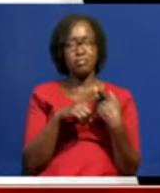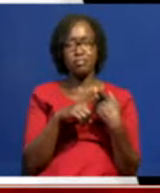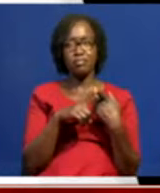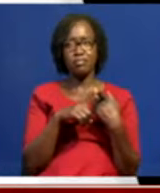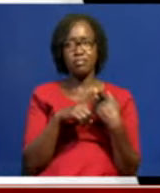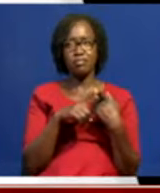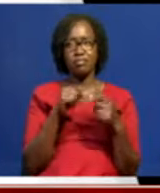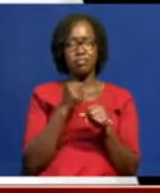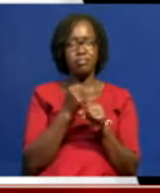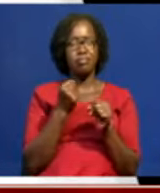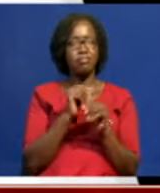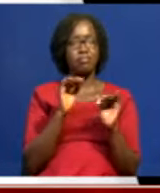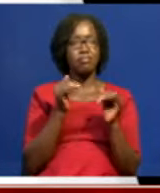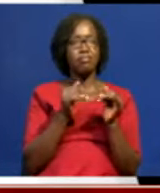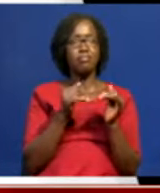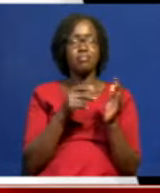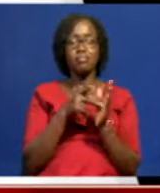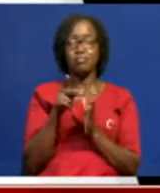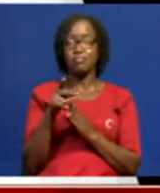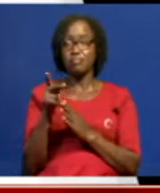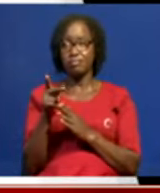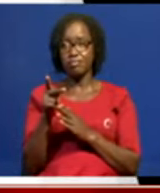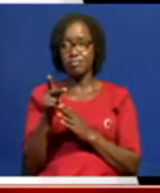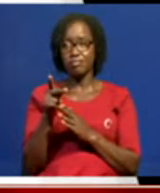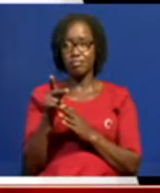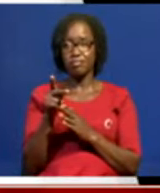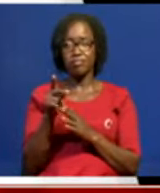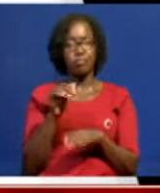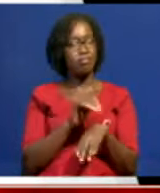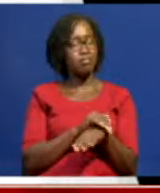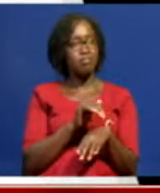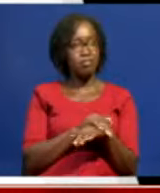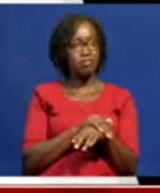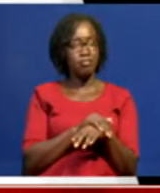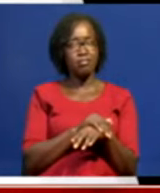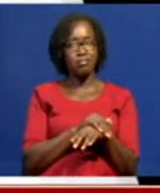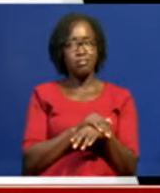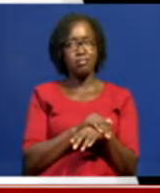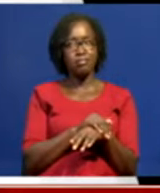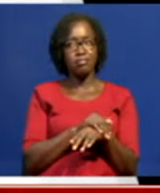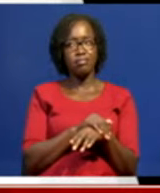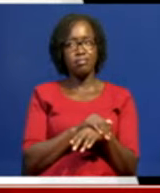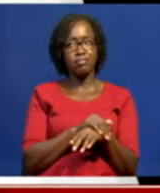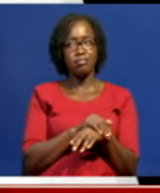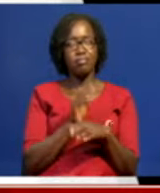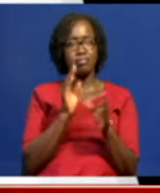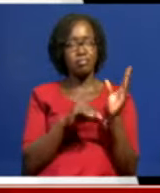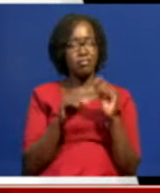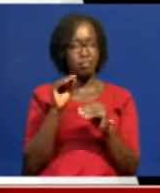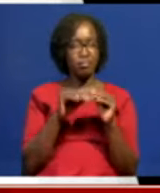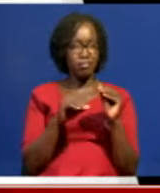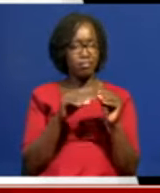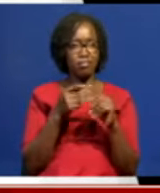We were able to act on the new rates, and the new rates are looking good. Mm-hmm. We are getting the good contributions